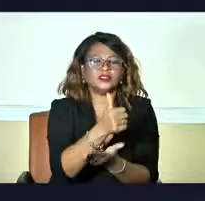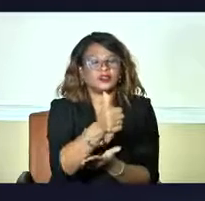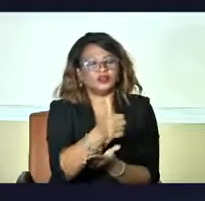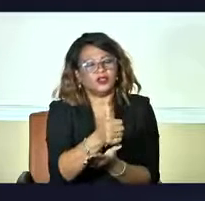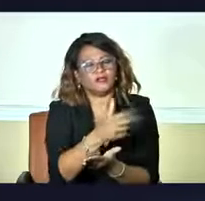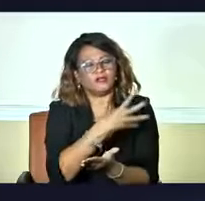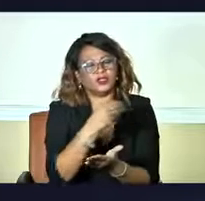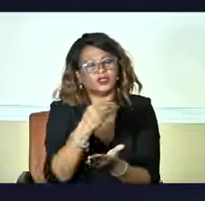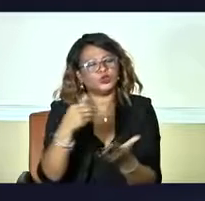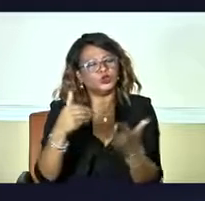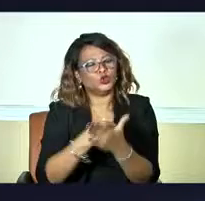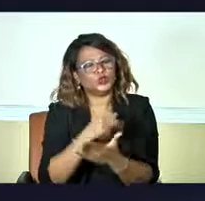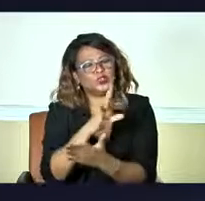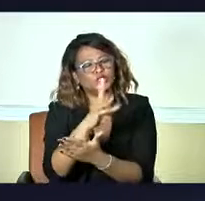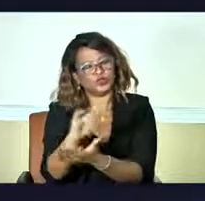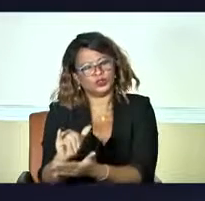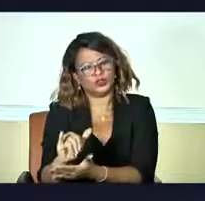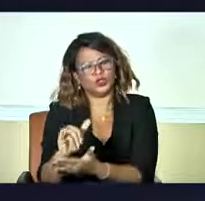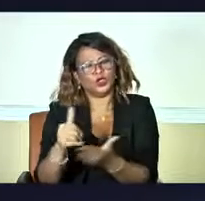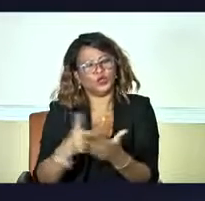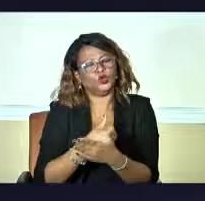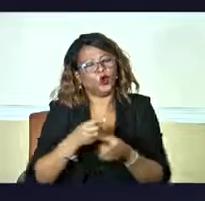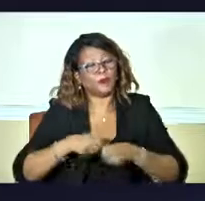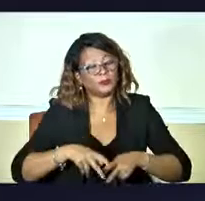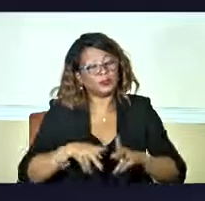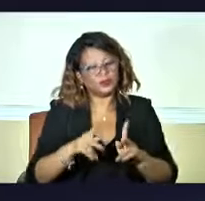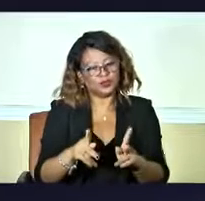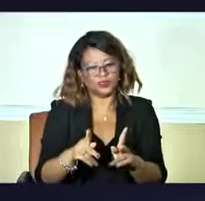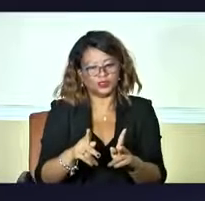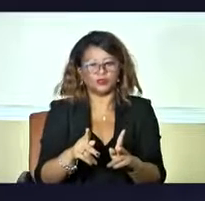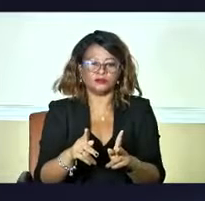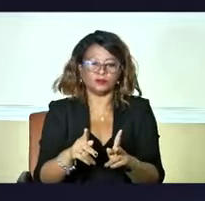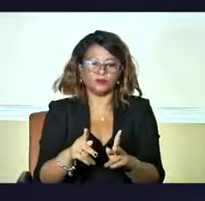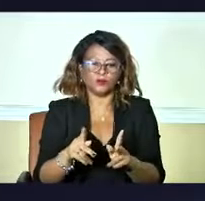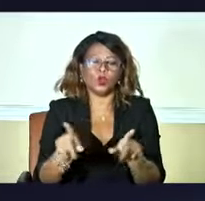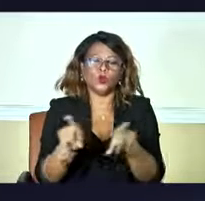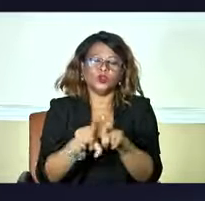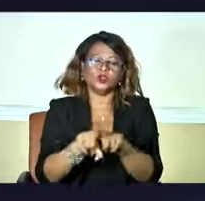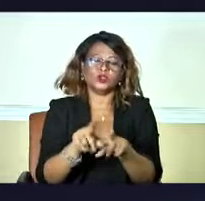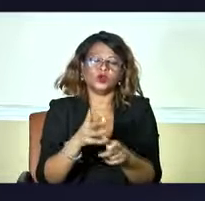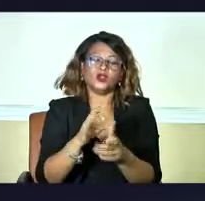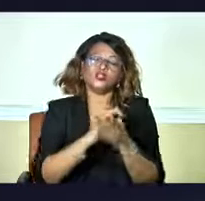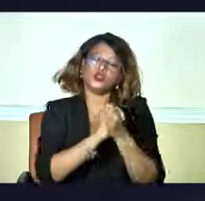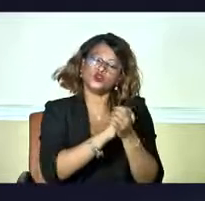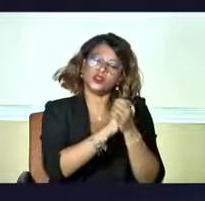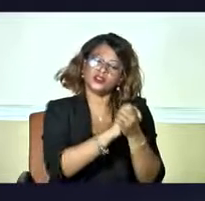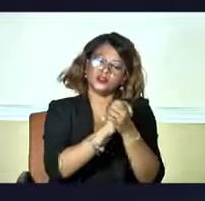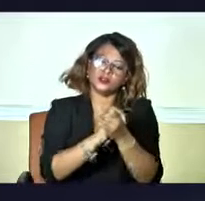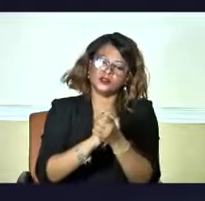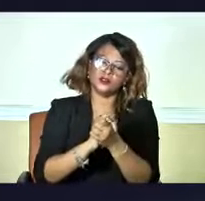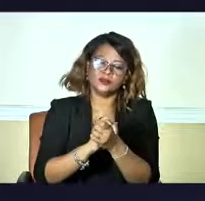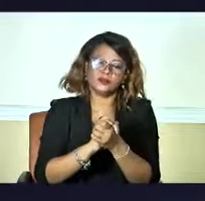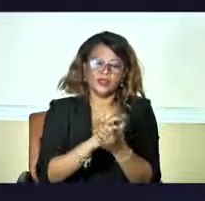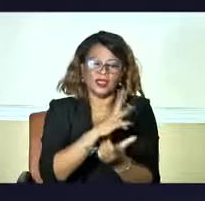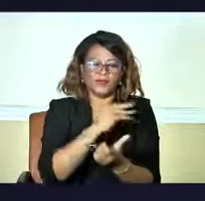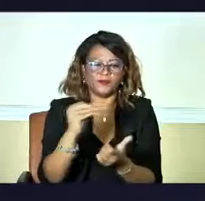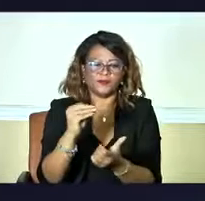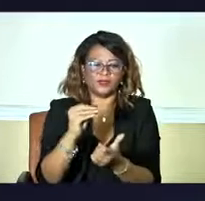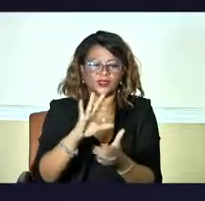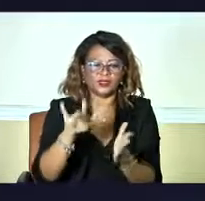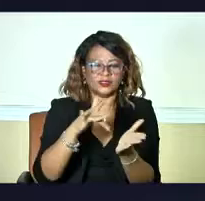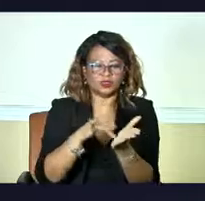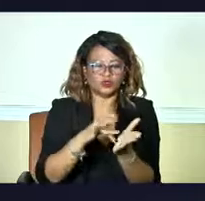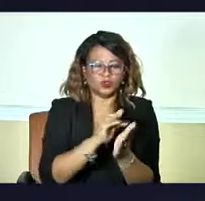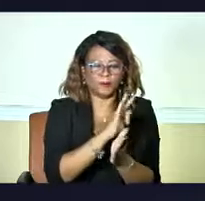new industry, which brings us new opportunities. We also want to congratulate and commend the